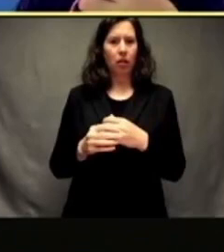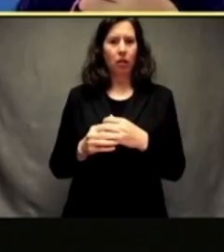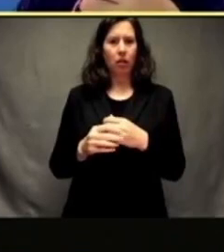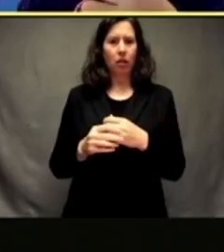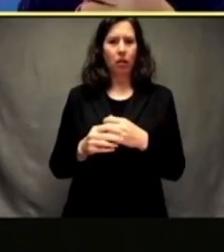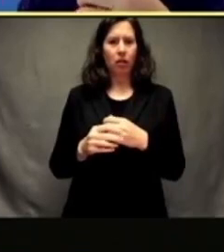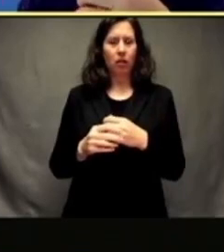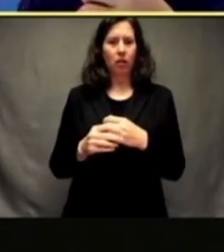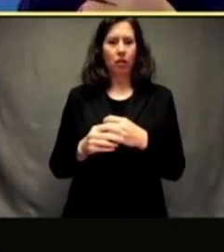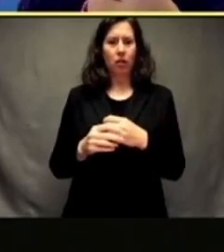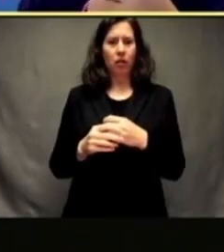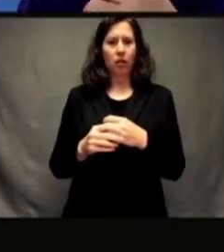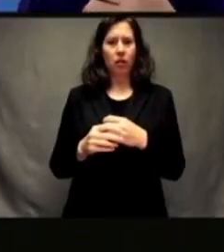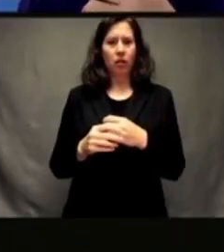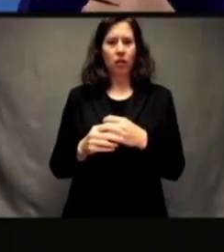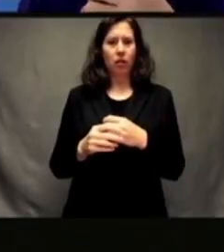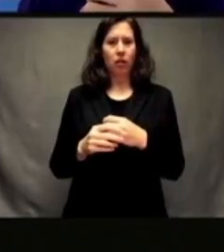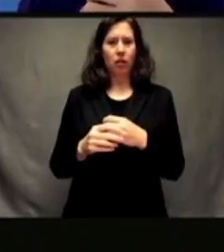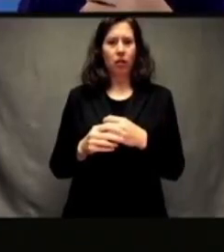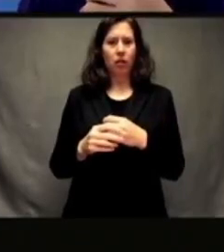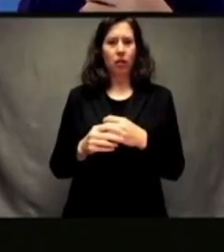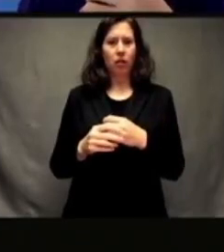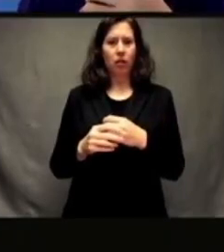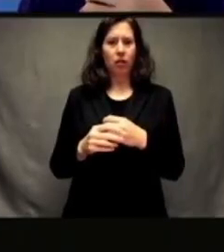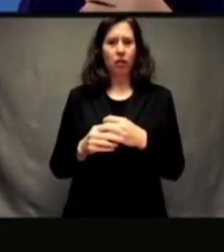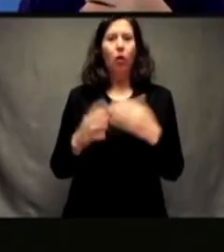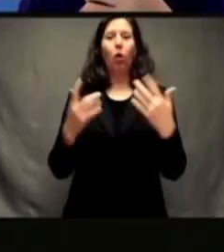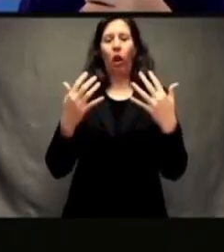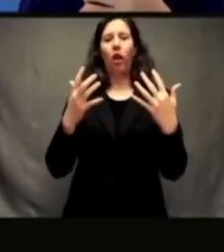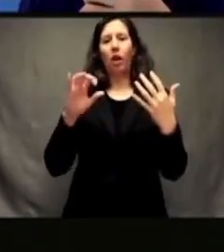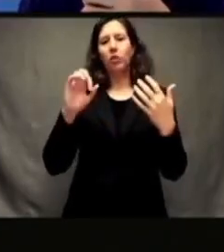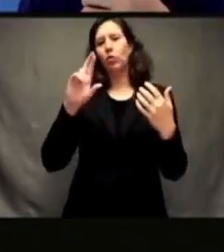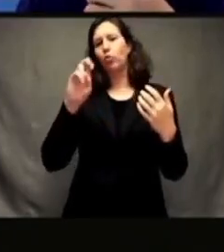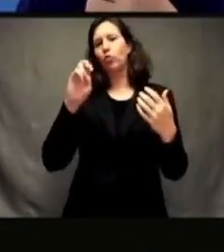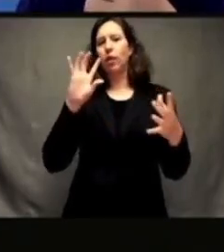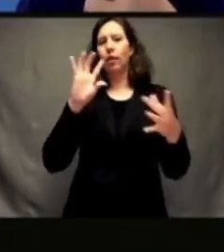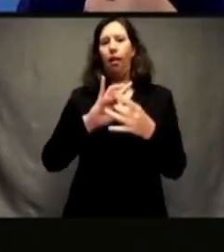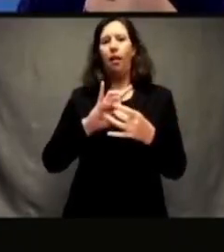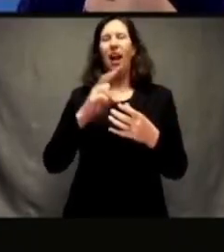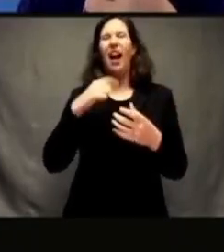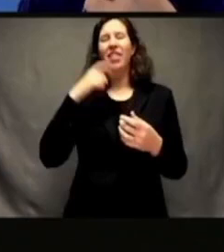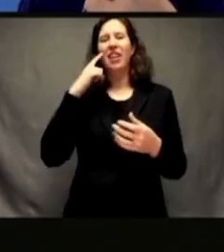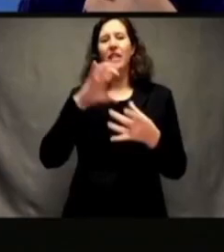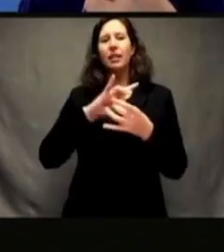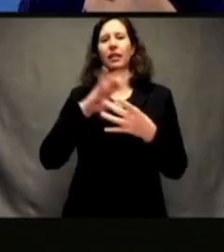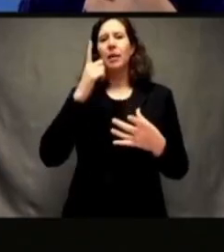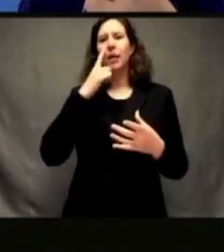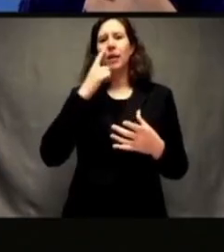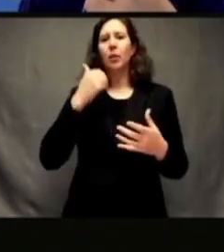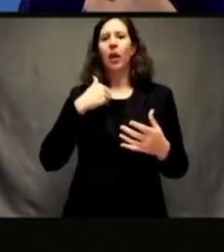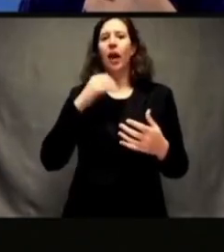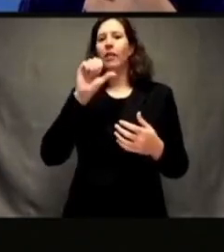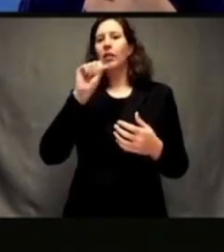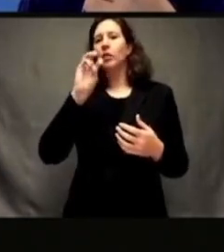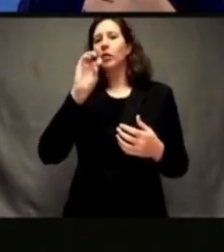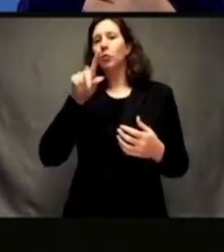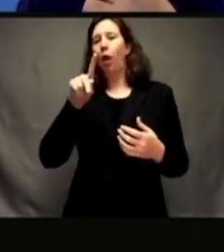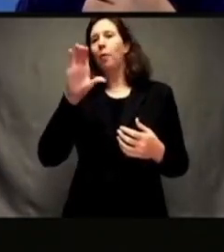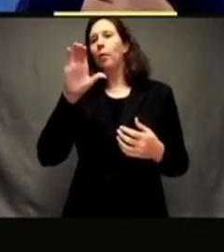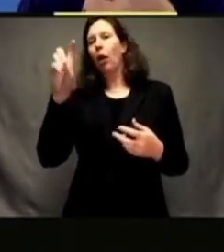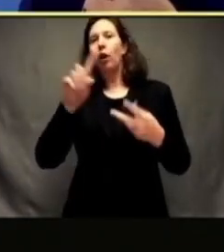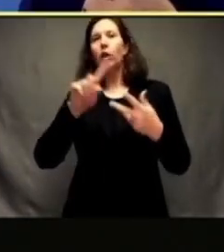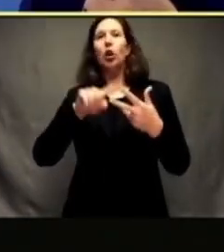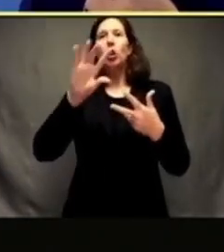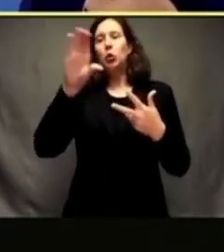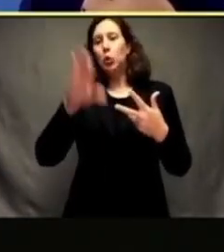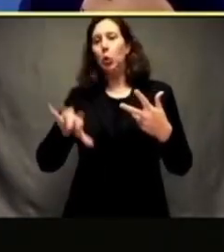Go to control. give me 1 second because it's disconnecting. I think it's disconnecting because we have swap card open, Zoom open,